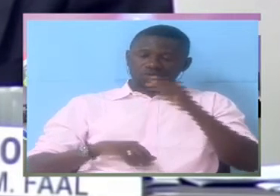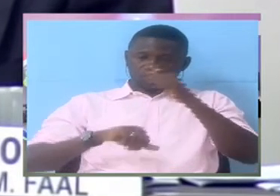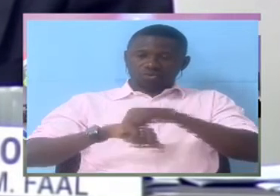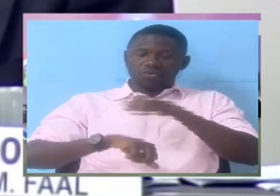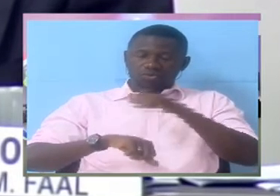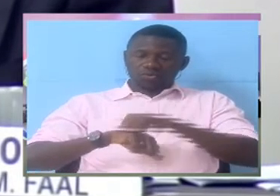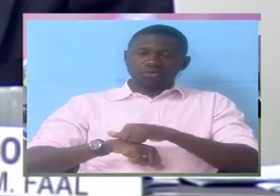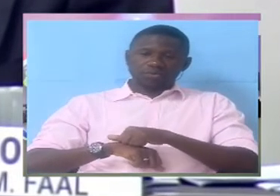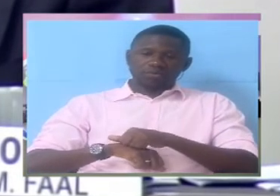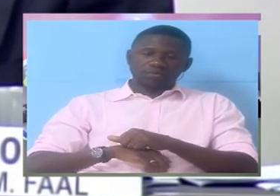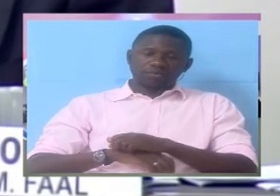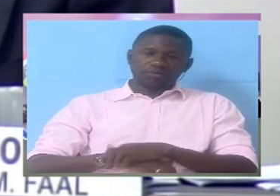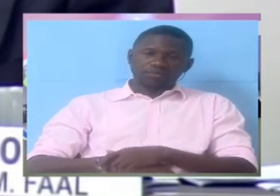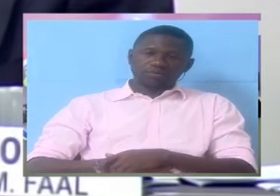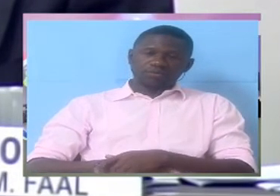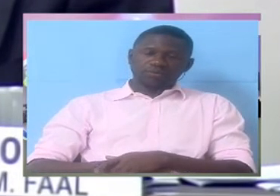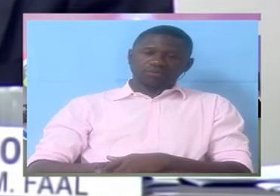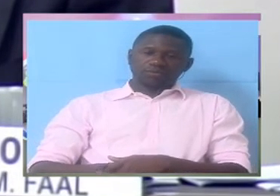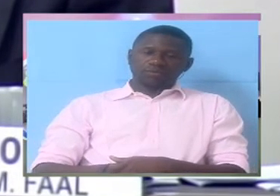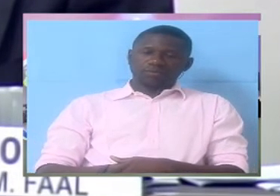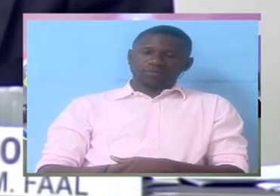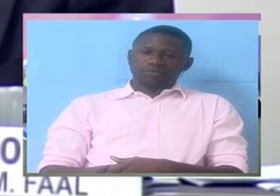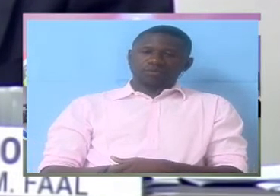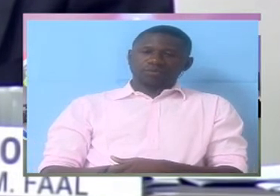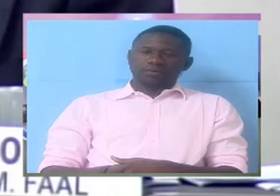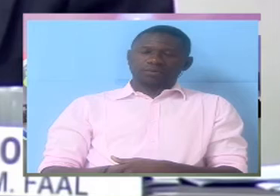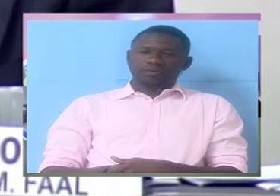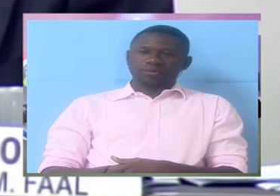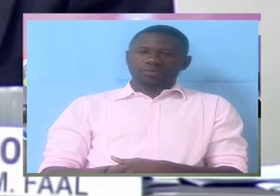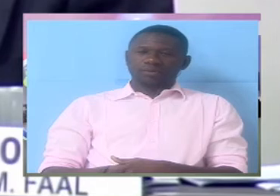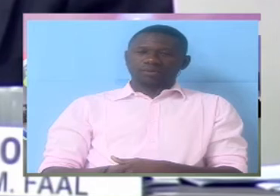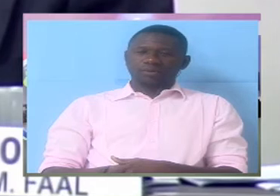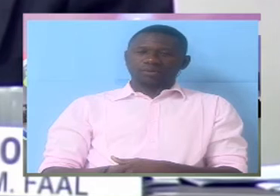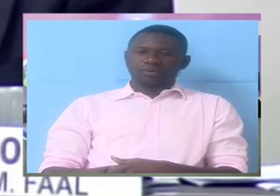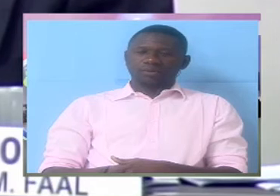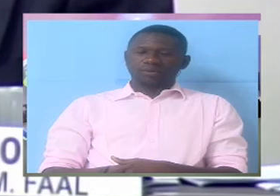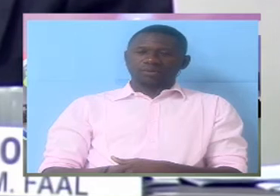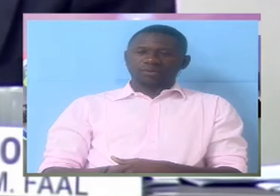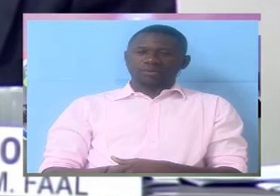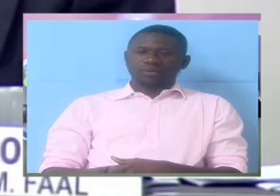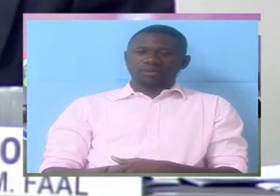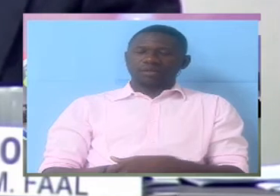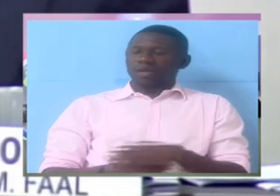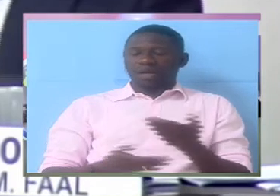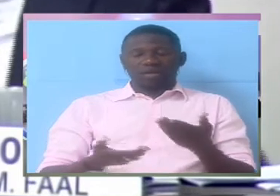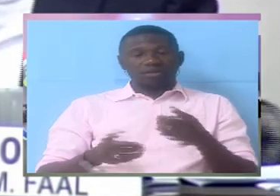fananke. Budero. Well, torture is part of the security work.